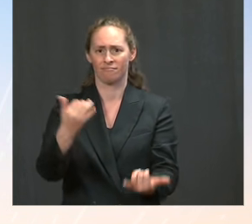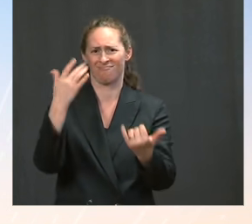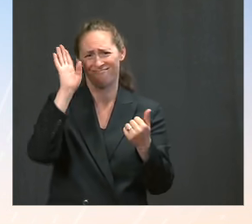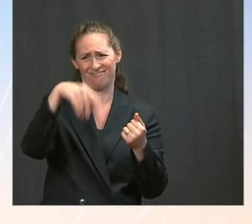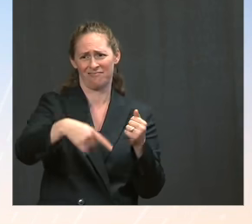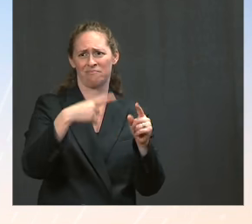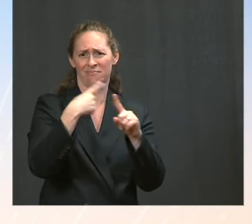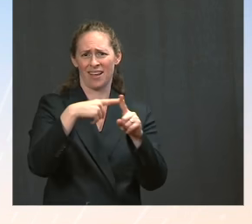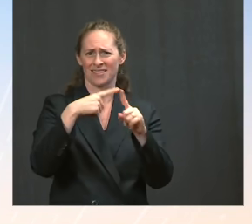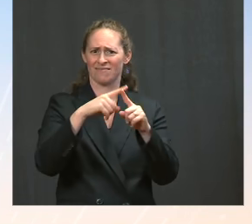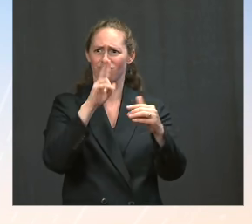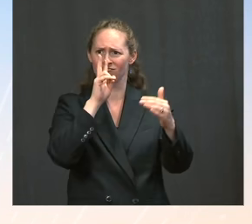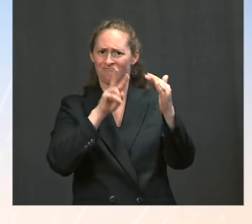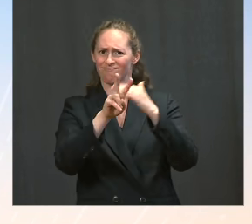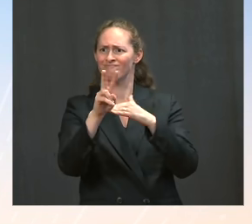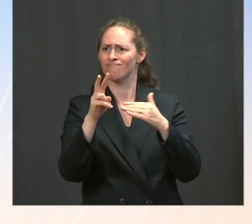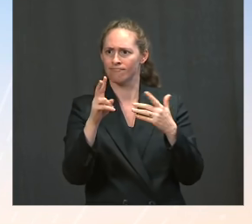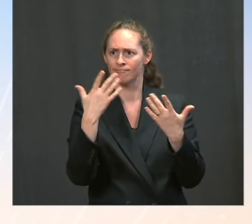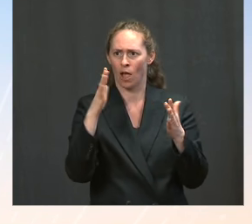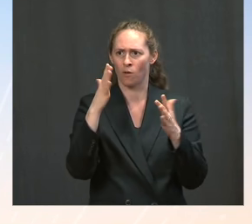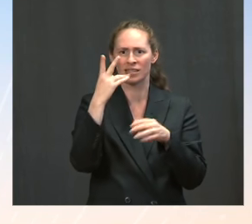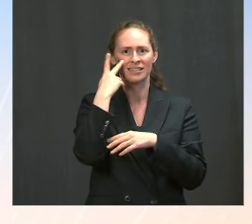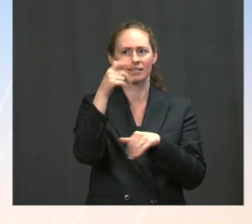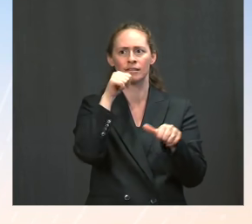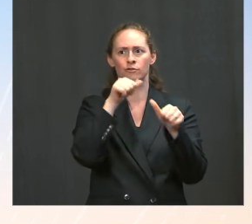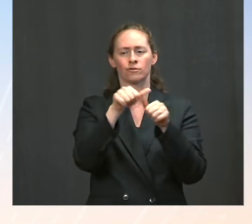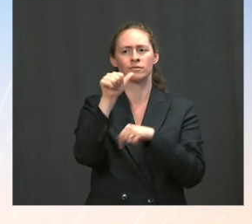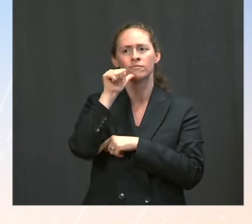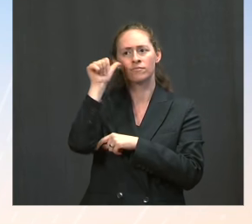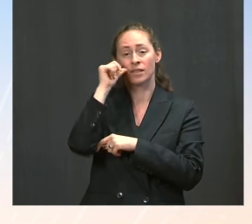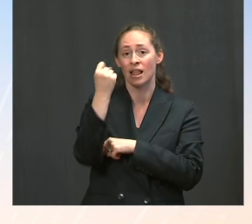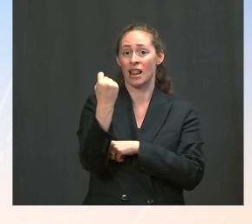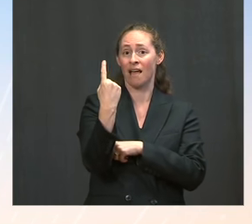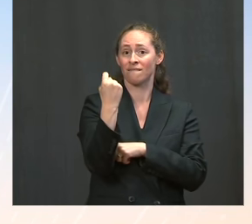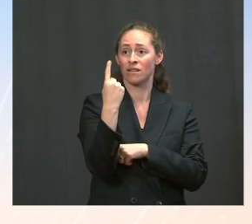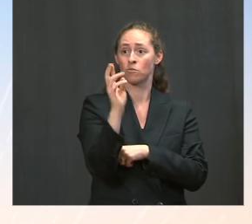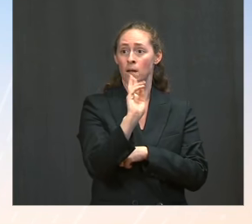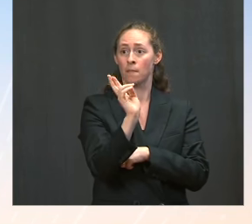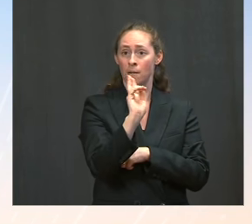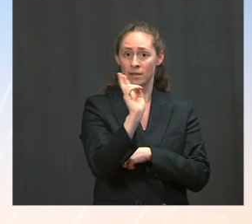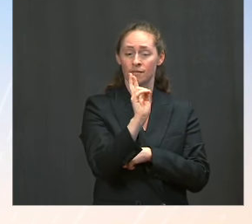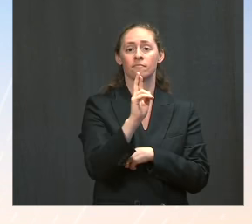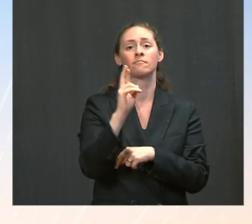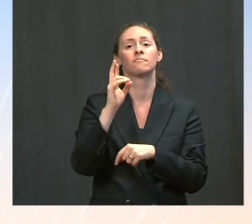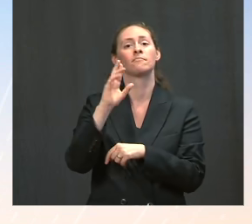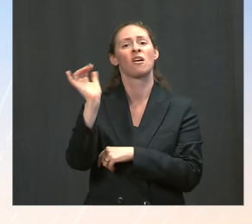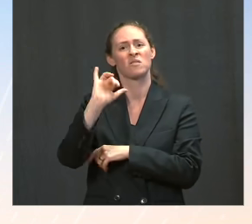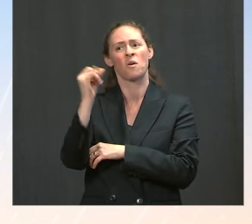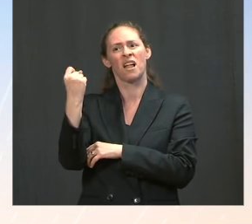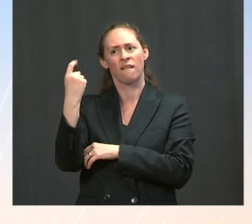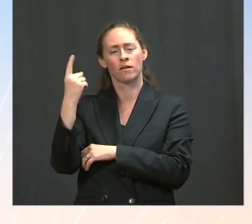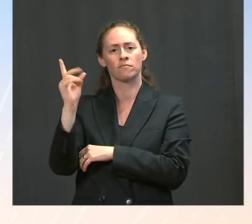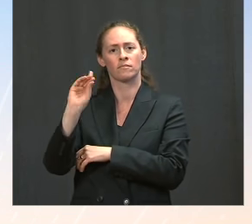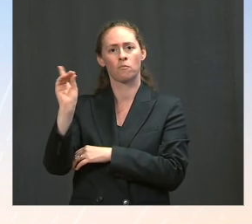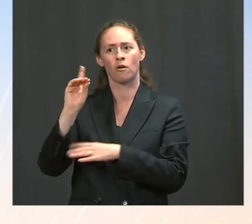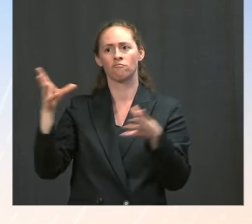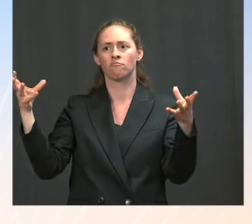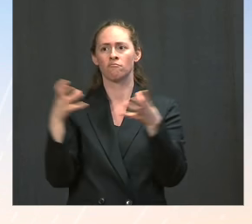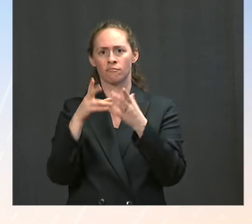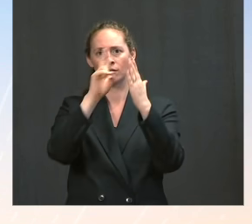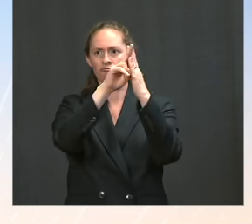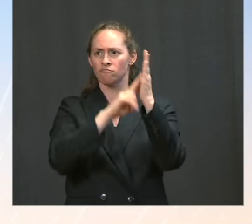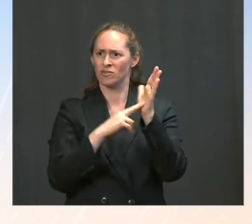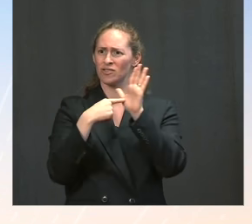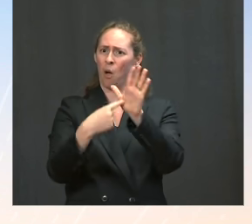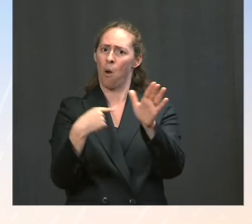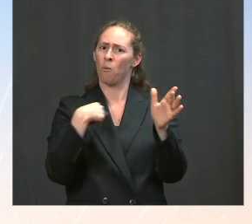letter, yesterday's letter, signed by 11 Republicans and 11 Democrats, showing positive signs about being able to go forward soon. And the president